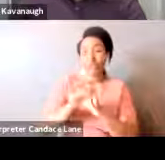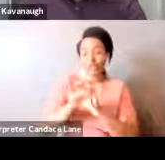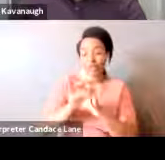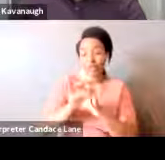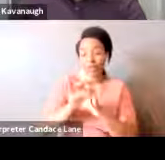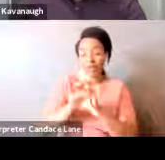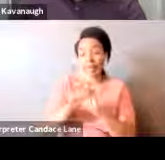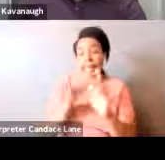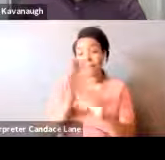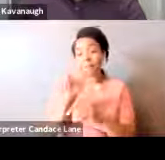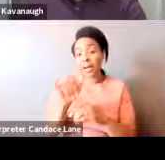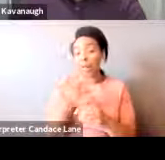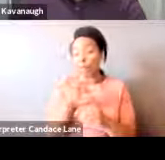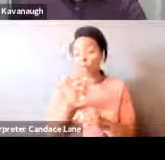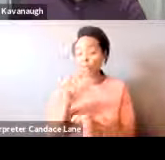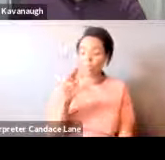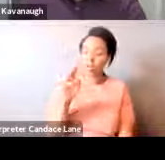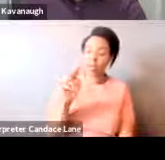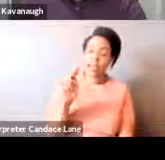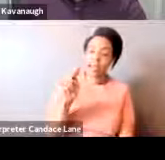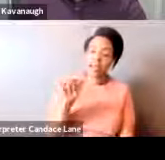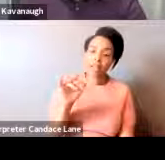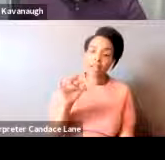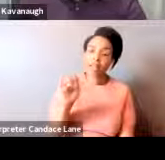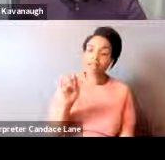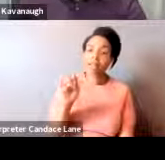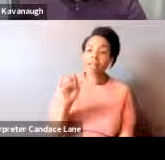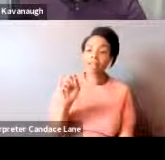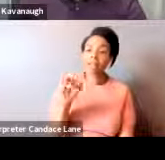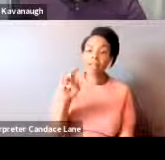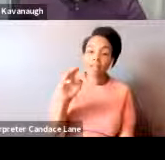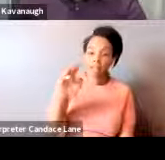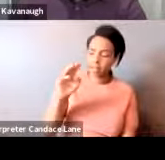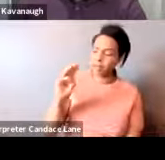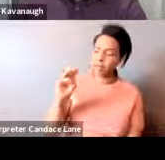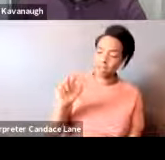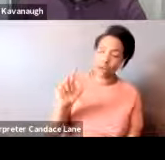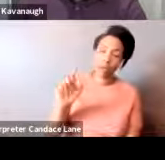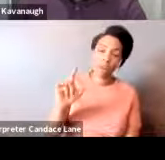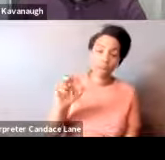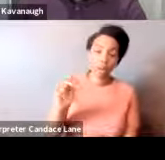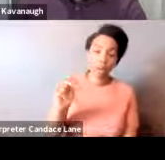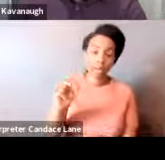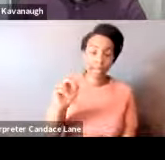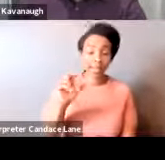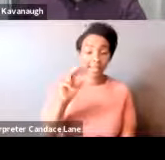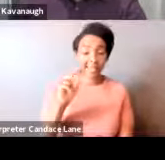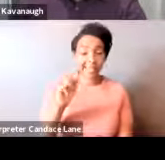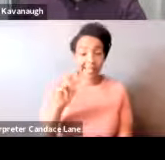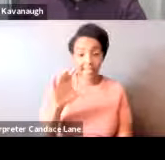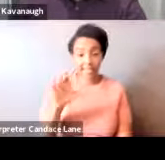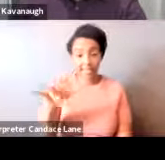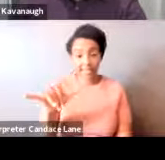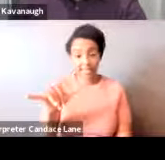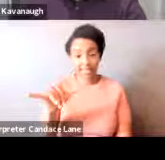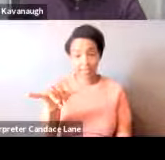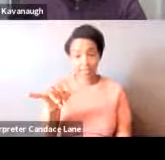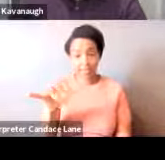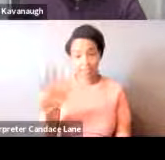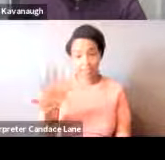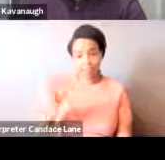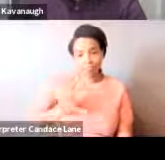Nance. At one point, a lot of photographers snuck into the Audubon Ballroom before they fixed it up and